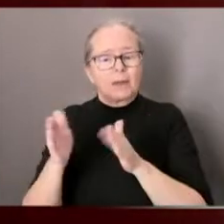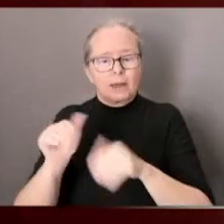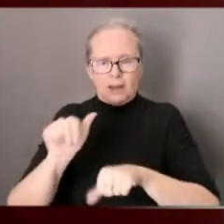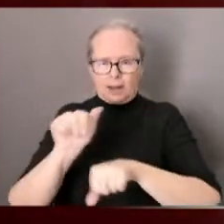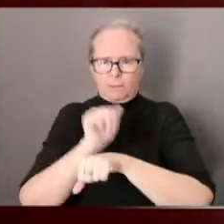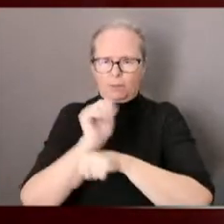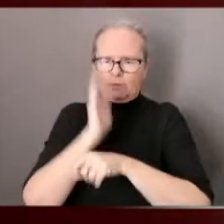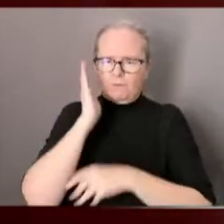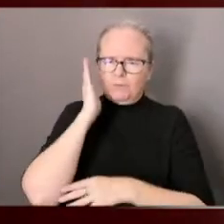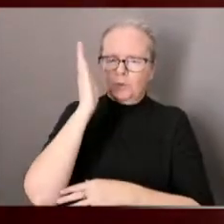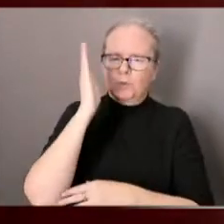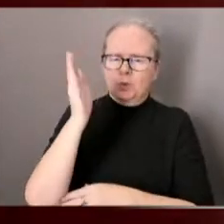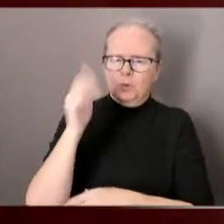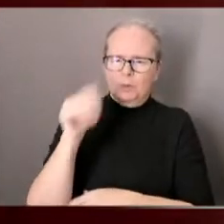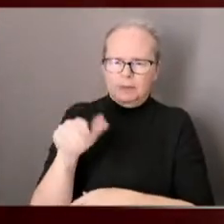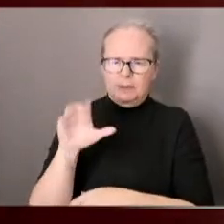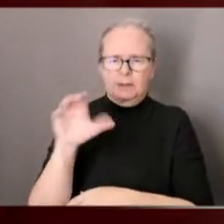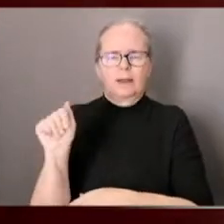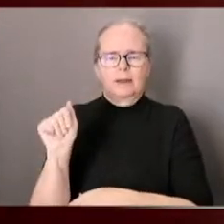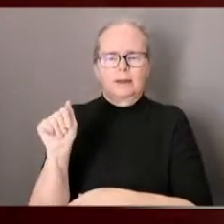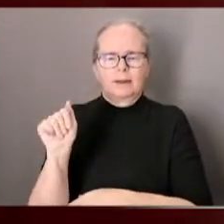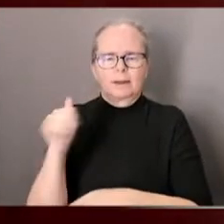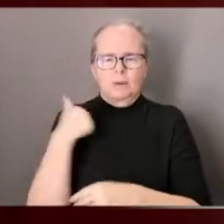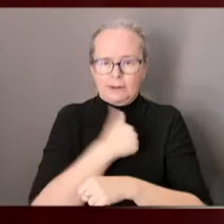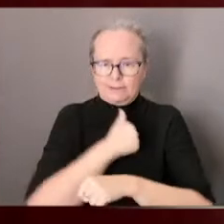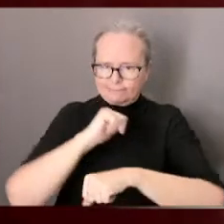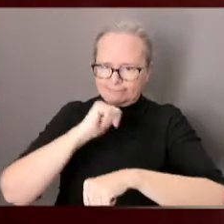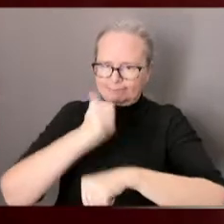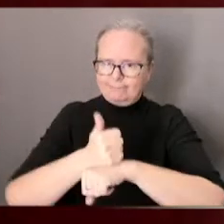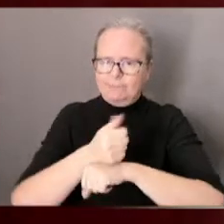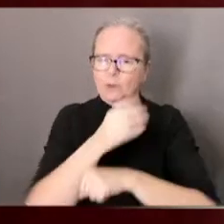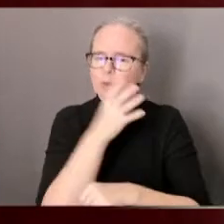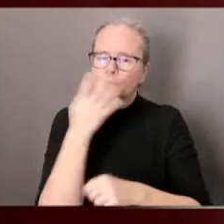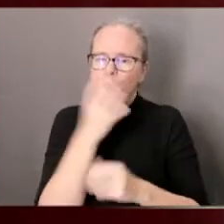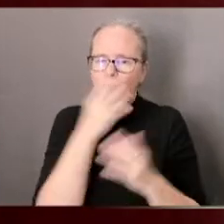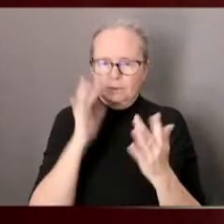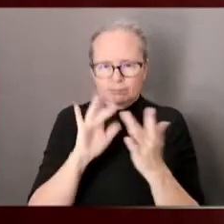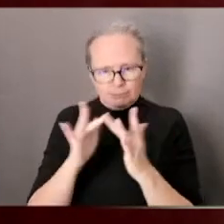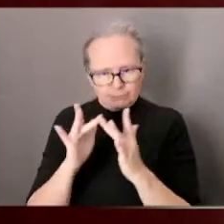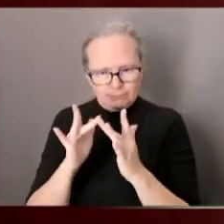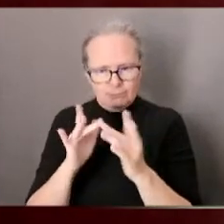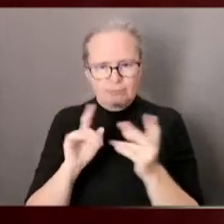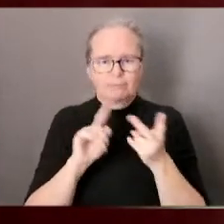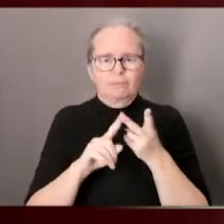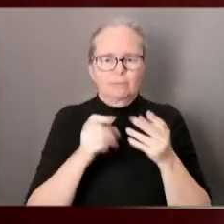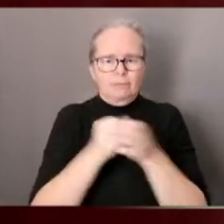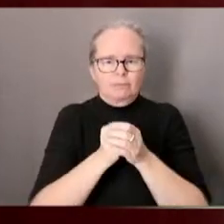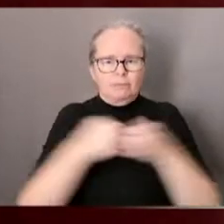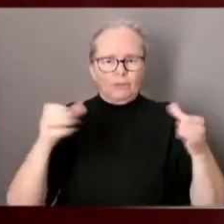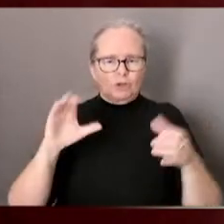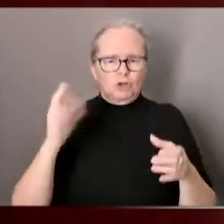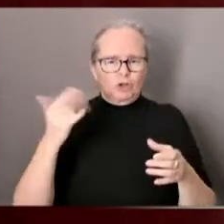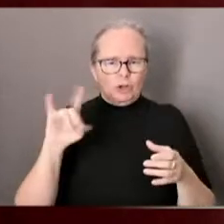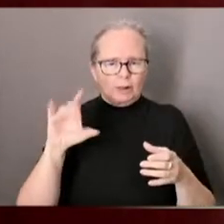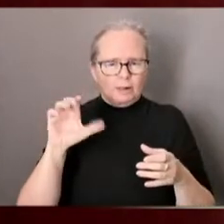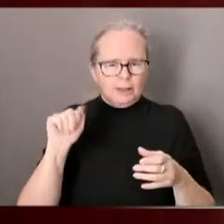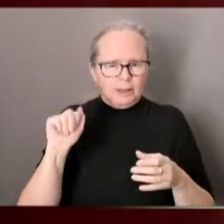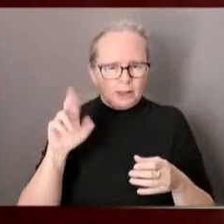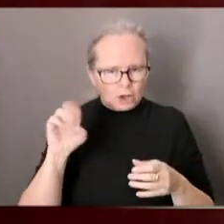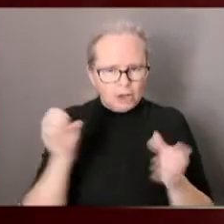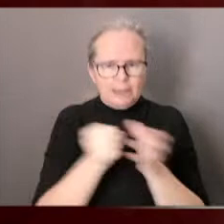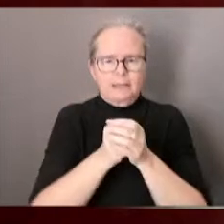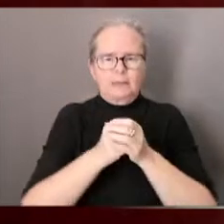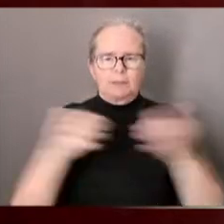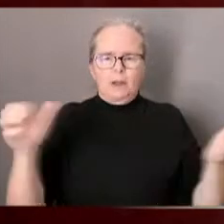every Community expanding affordable child care supporting post-secondary and putting a new campus in downtown Calgary our post-secondary